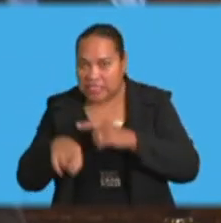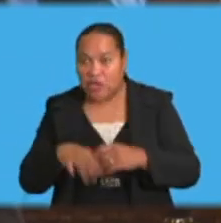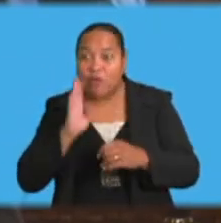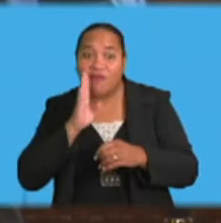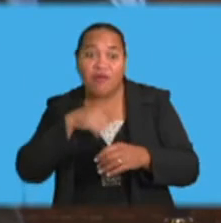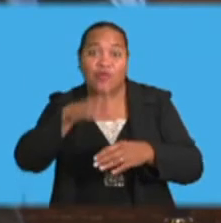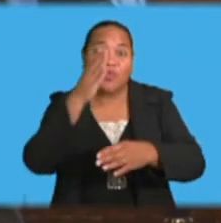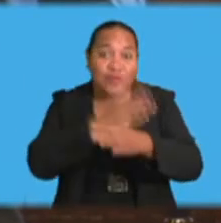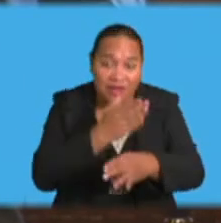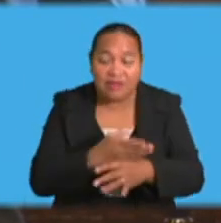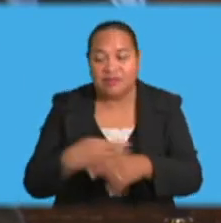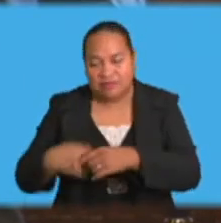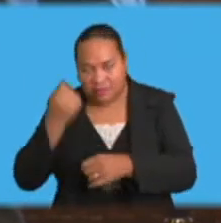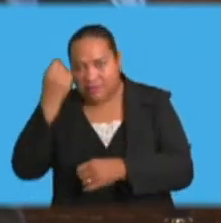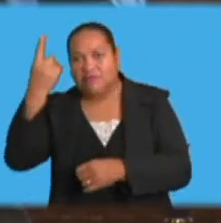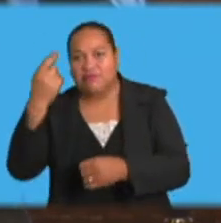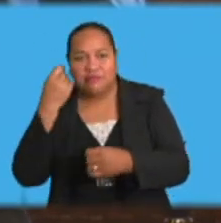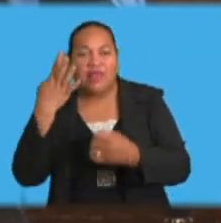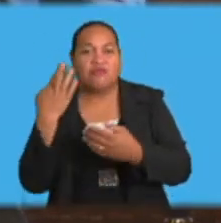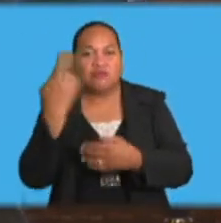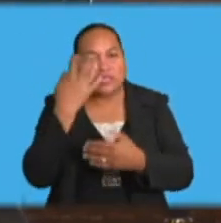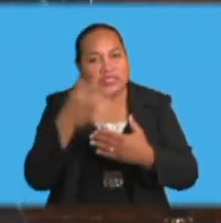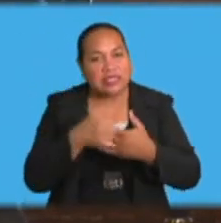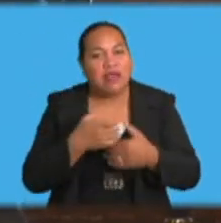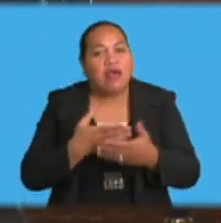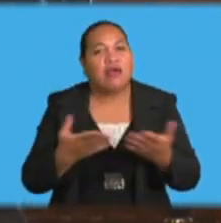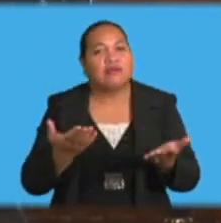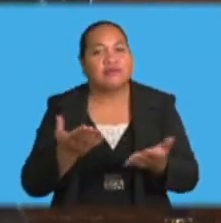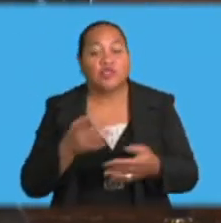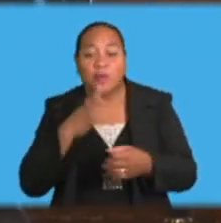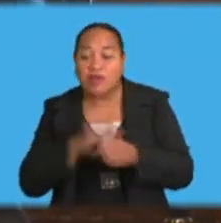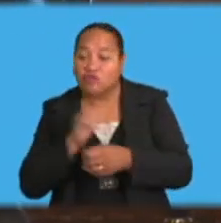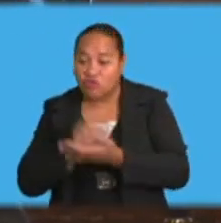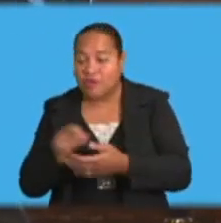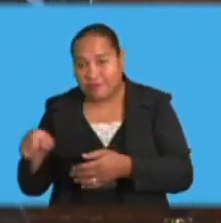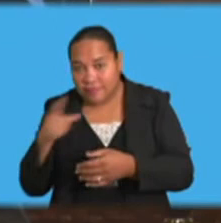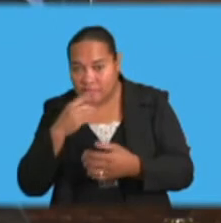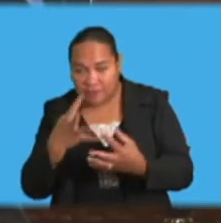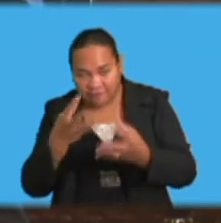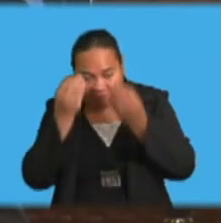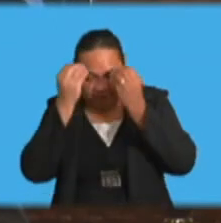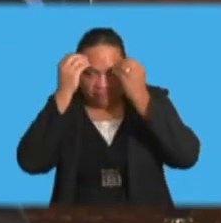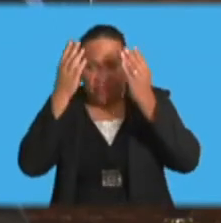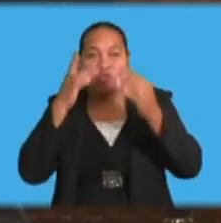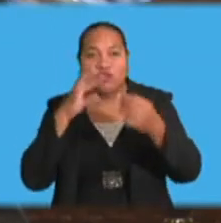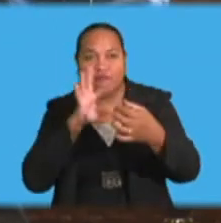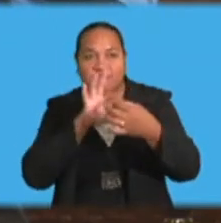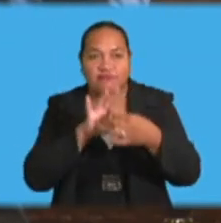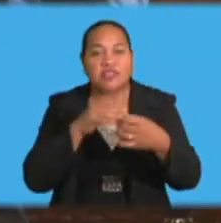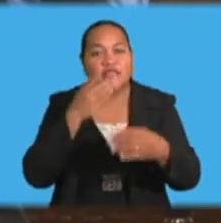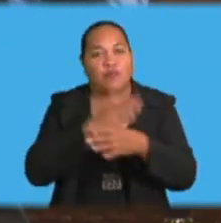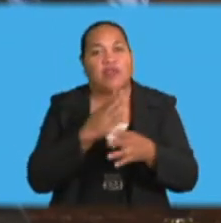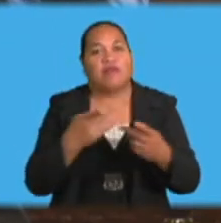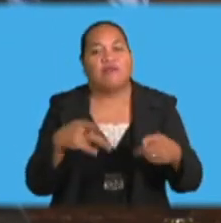a foundation to build upon and ensures that young people are more receptive to occupational safety and health in the